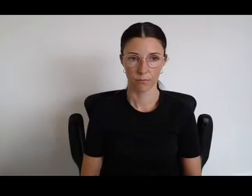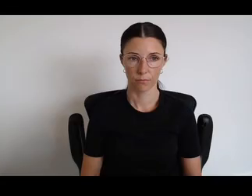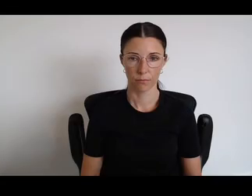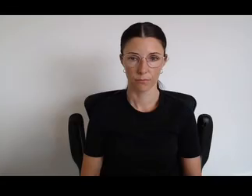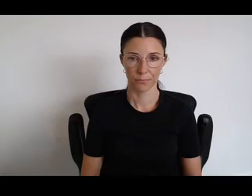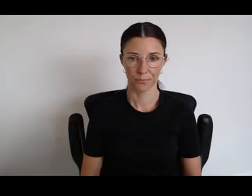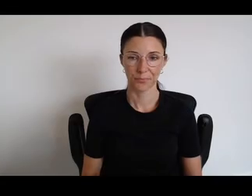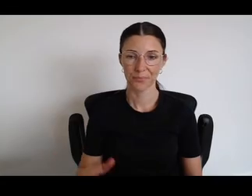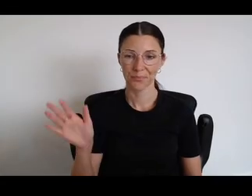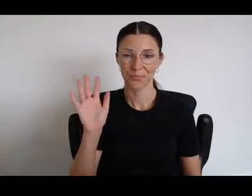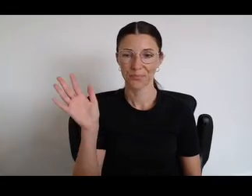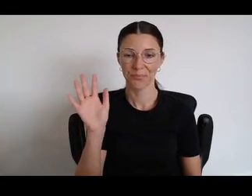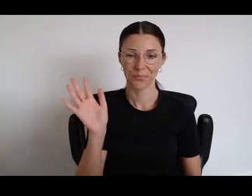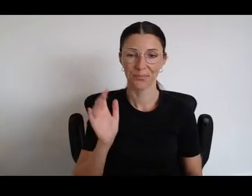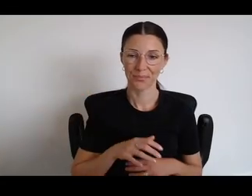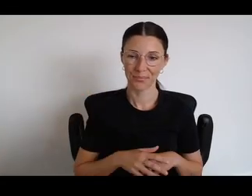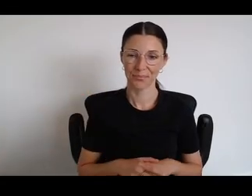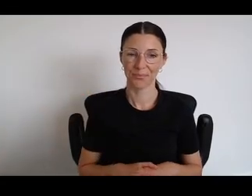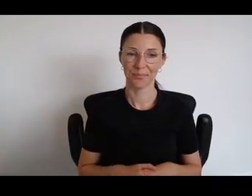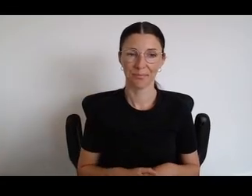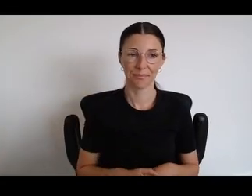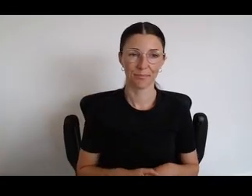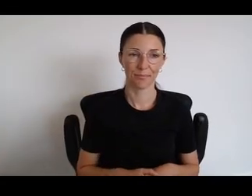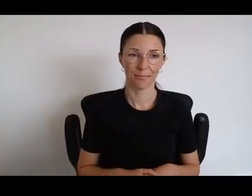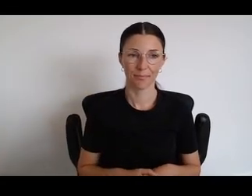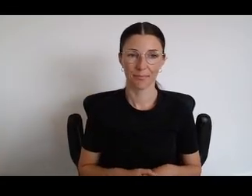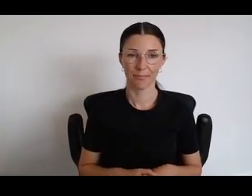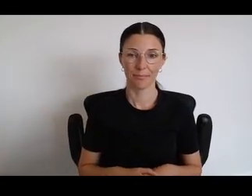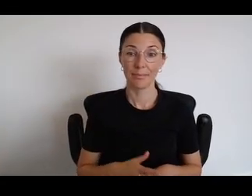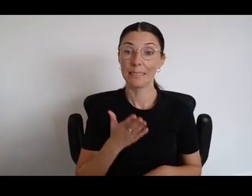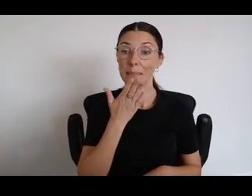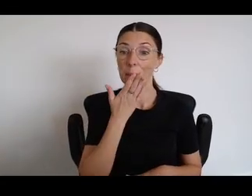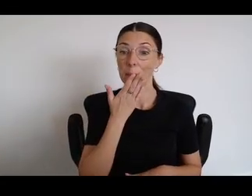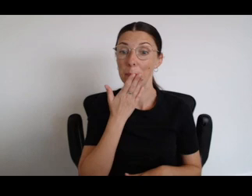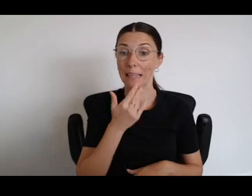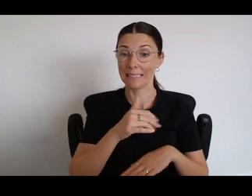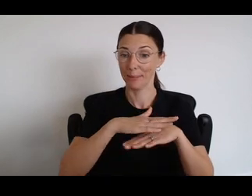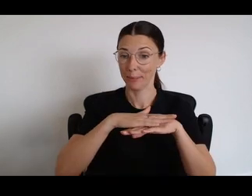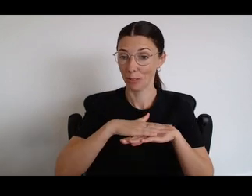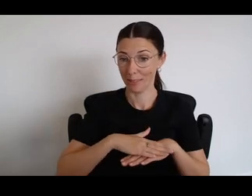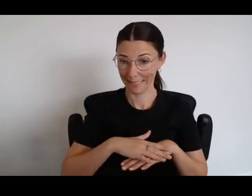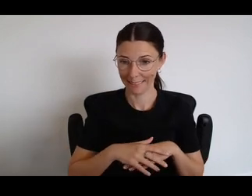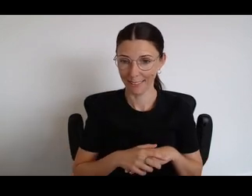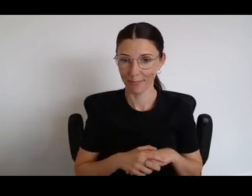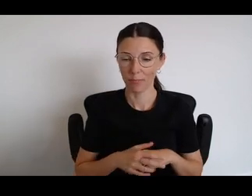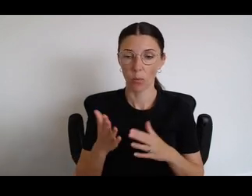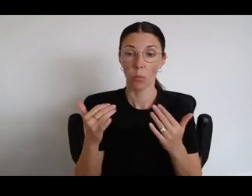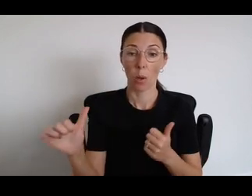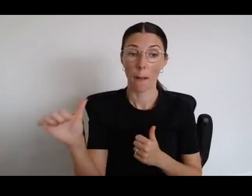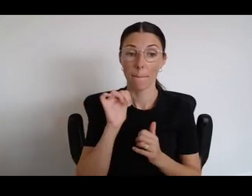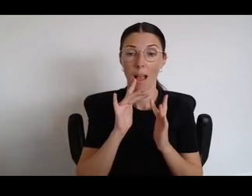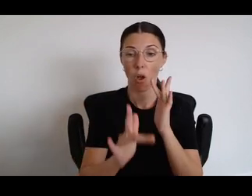Hi everyone. I invite those of you in the theatre with us to resume your seats and welcome back our online